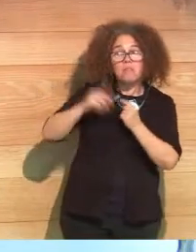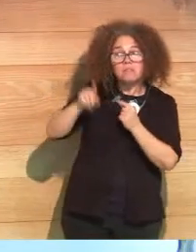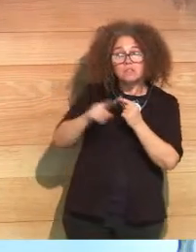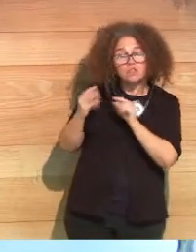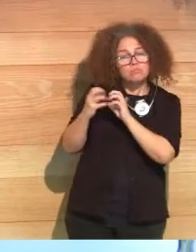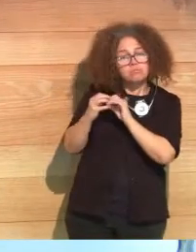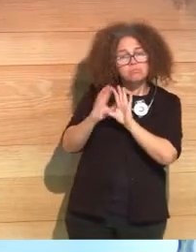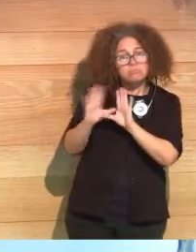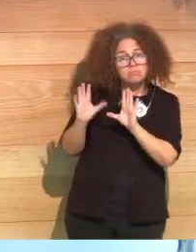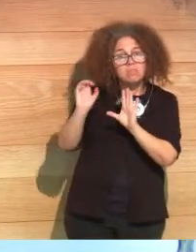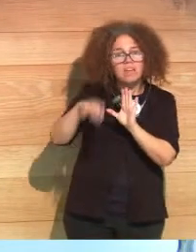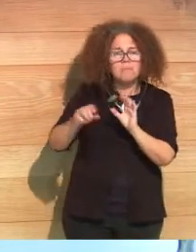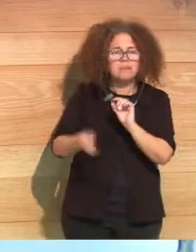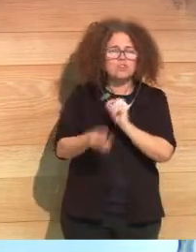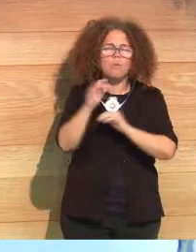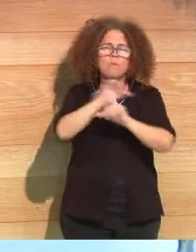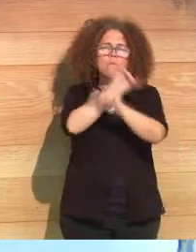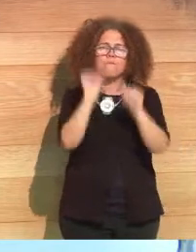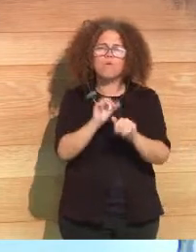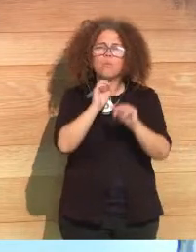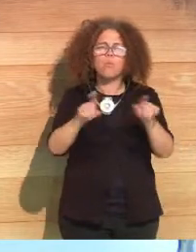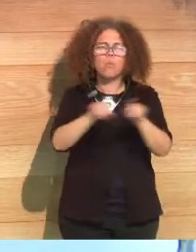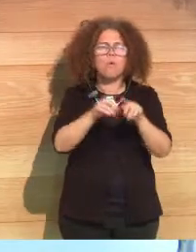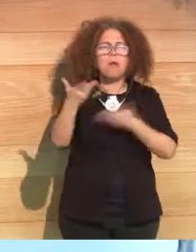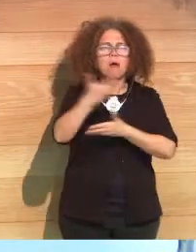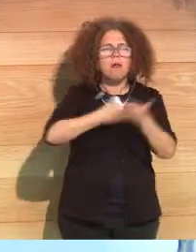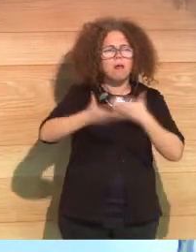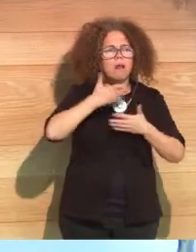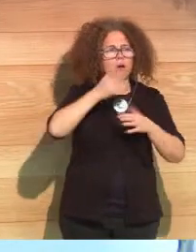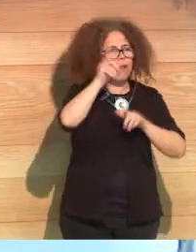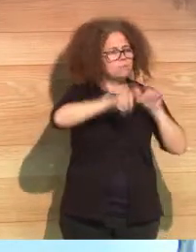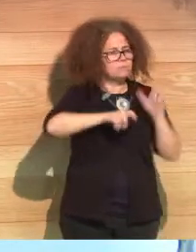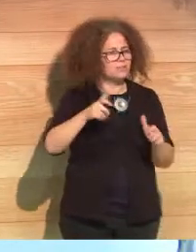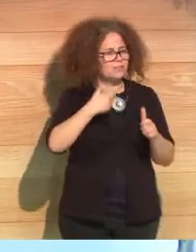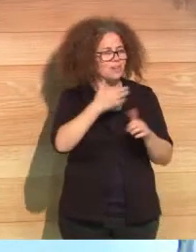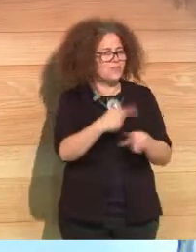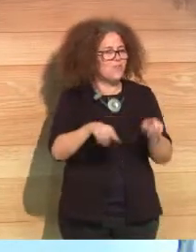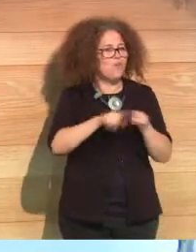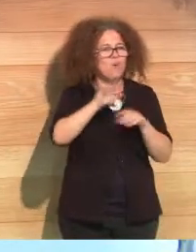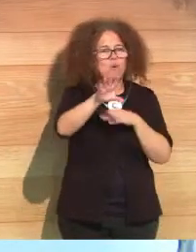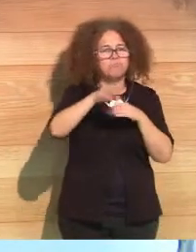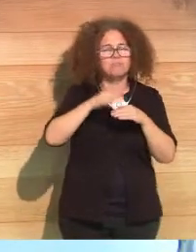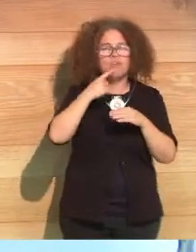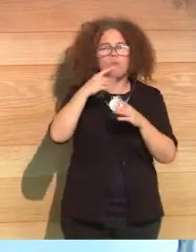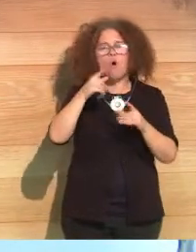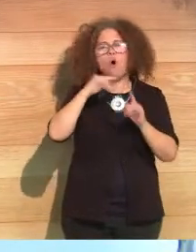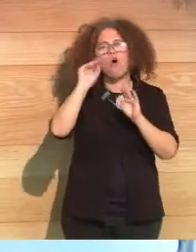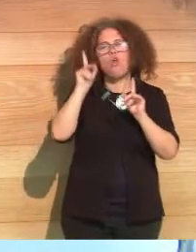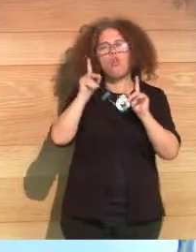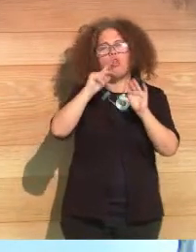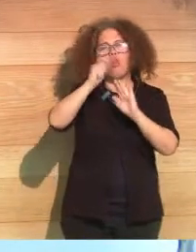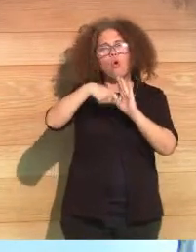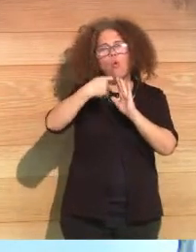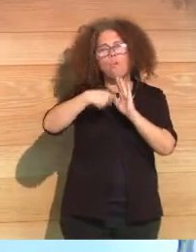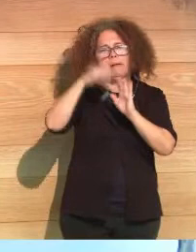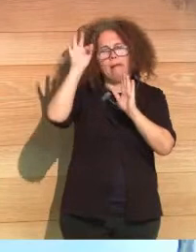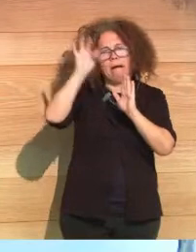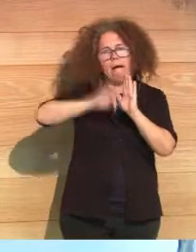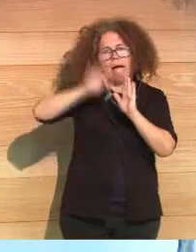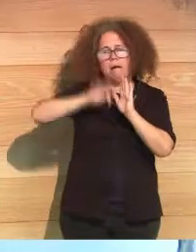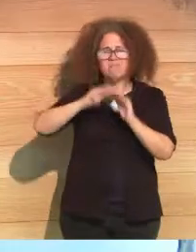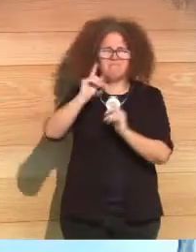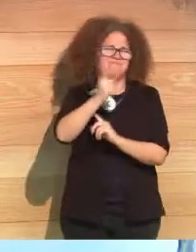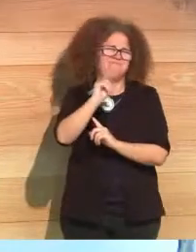way to share it with the people, not as a documentary, like we want to tell you this is happening, numbers, blah, blah, blah,